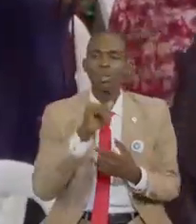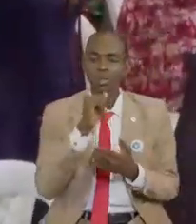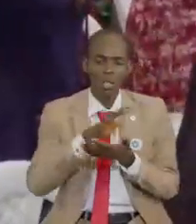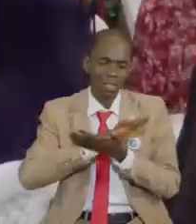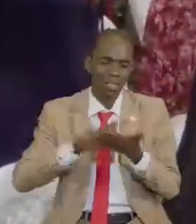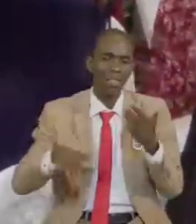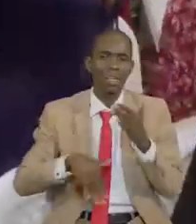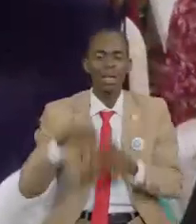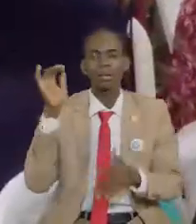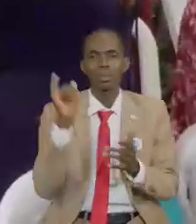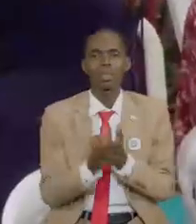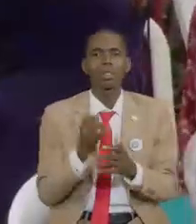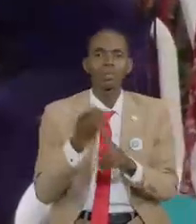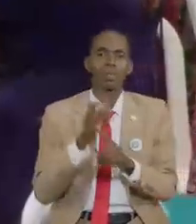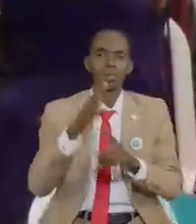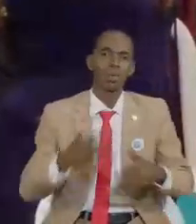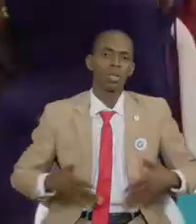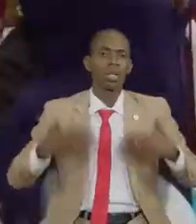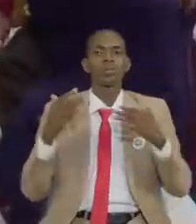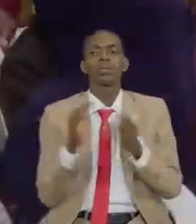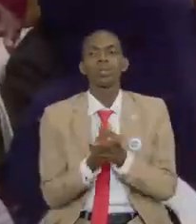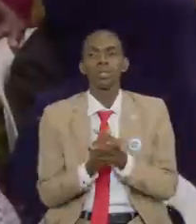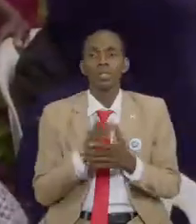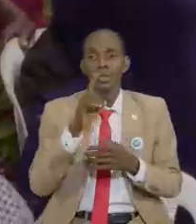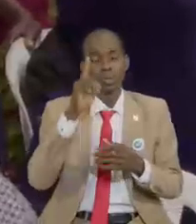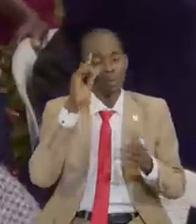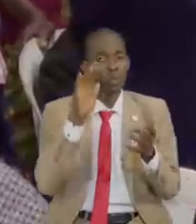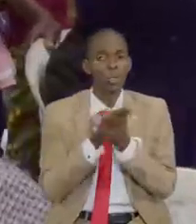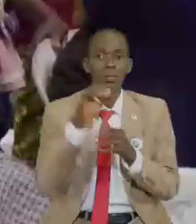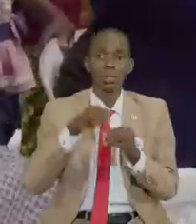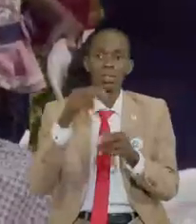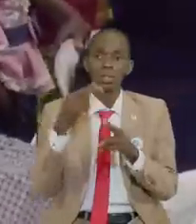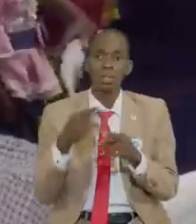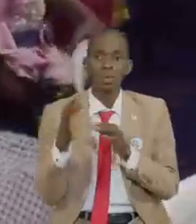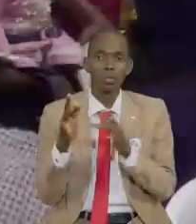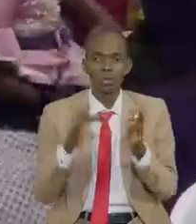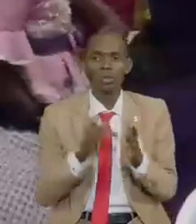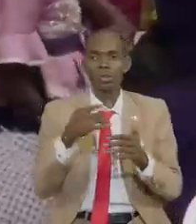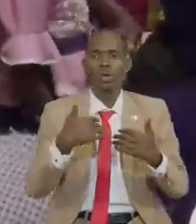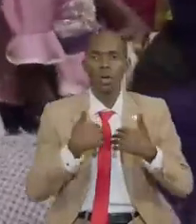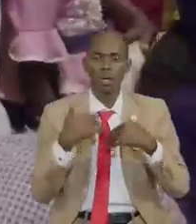life. You believe in the name of Jesus, you have salvation.